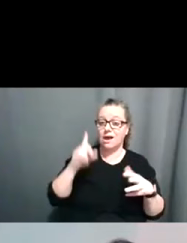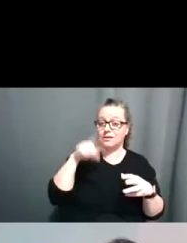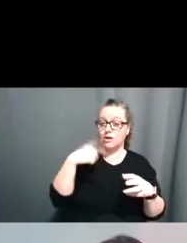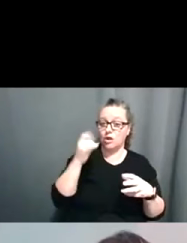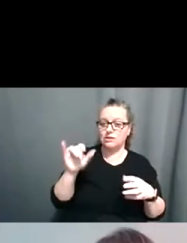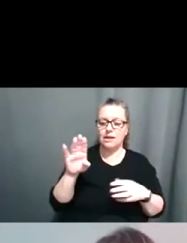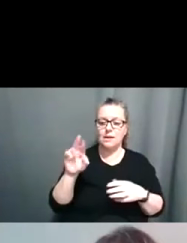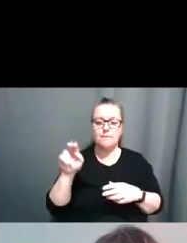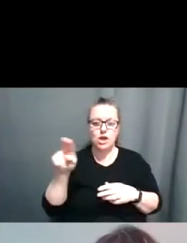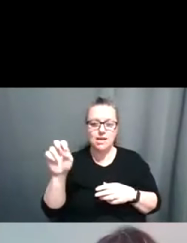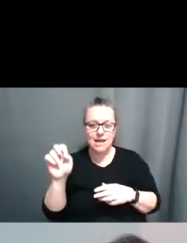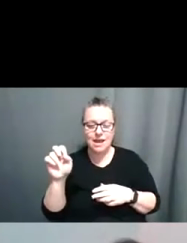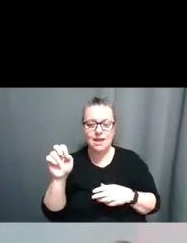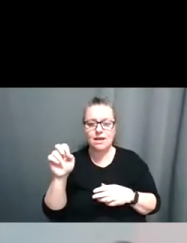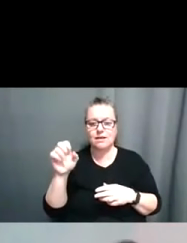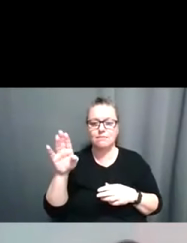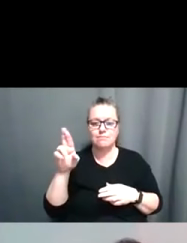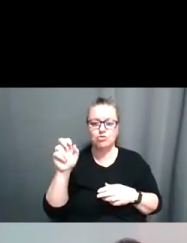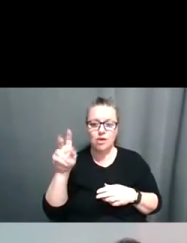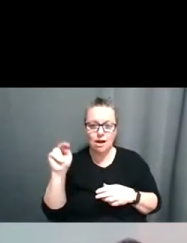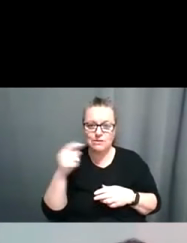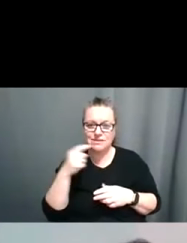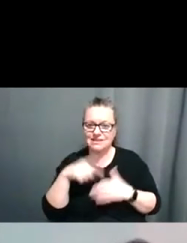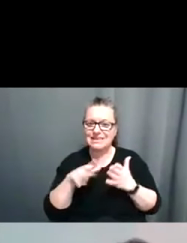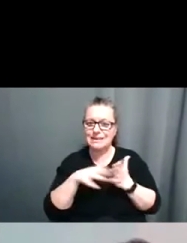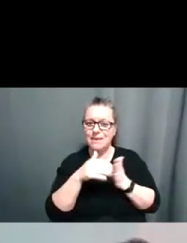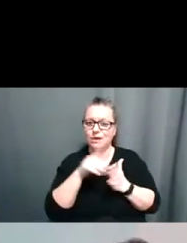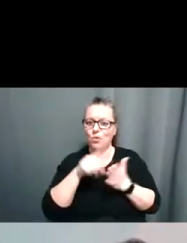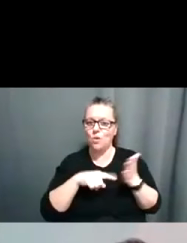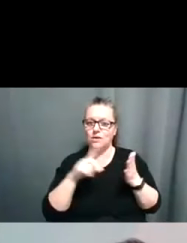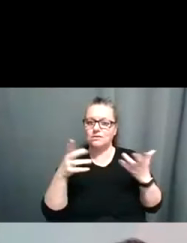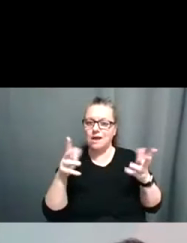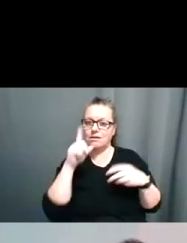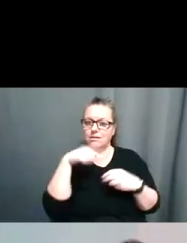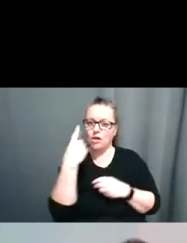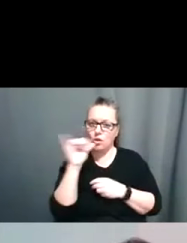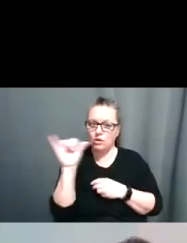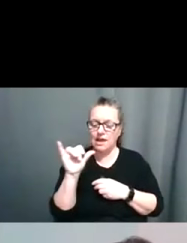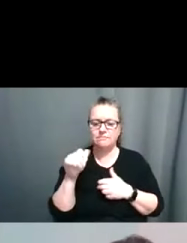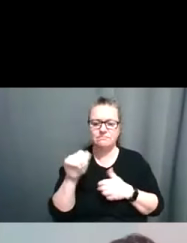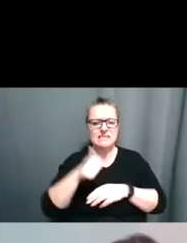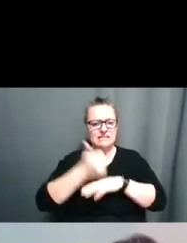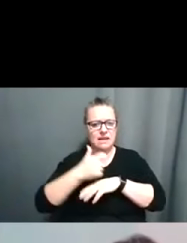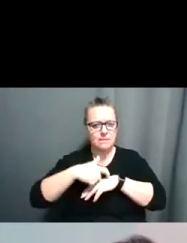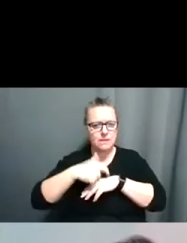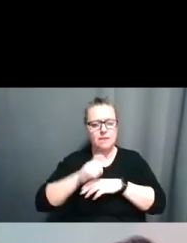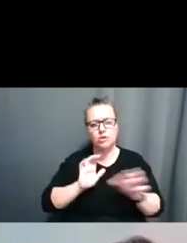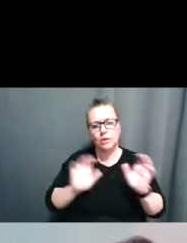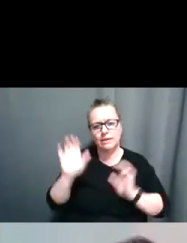says, let's paint what done looks like, and set aside an appropriate amount of time to explore expectations